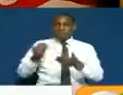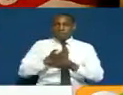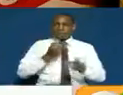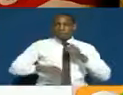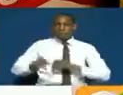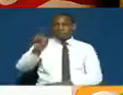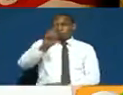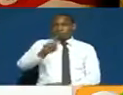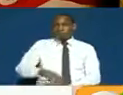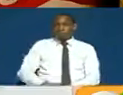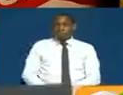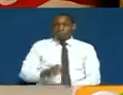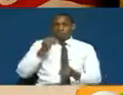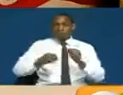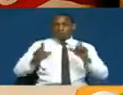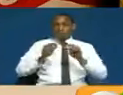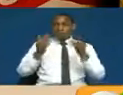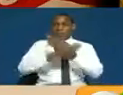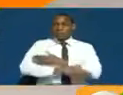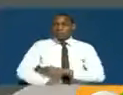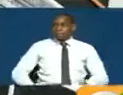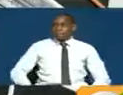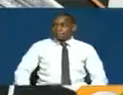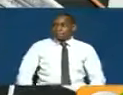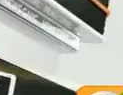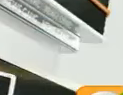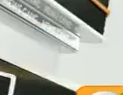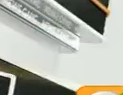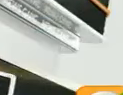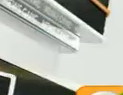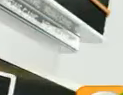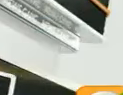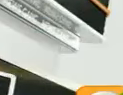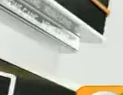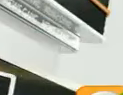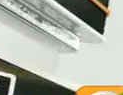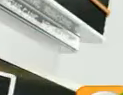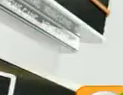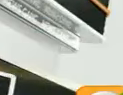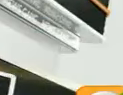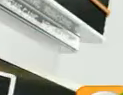corruption? That's my take tonight.